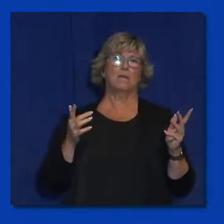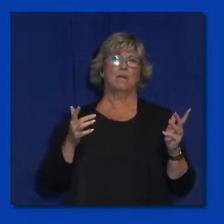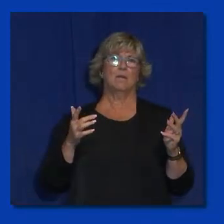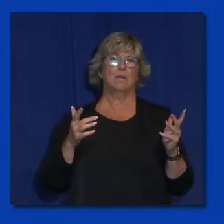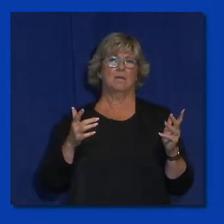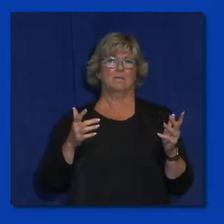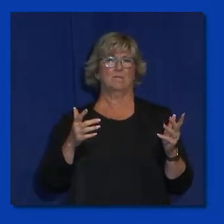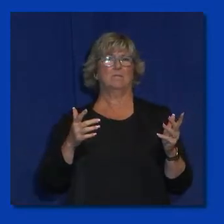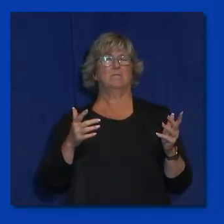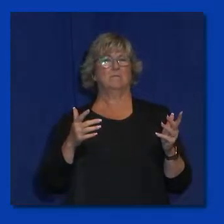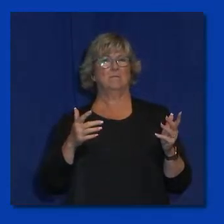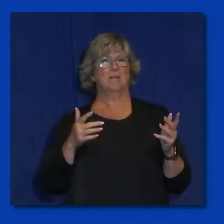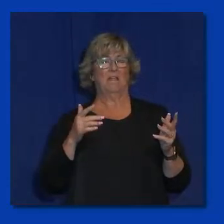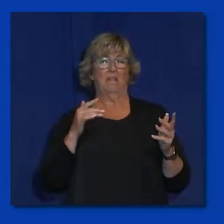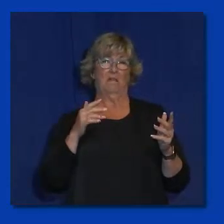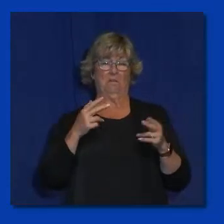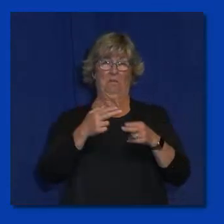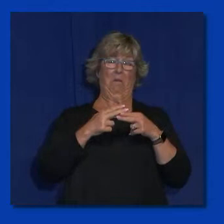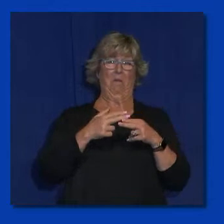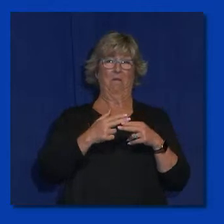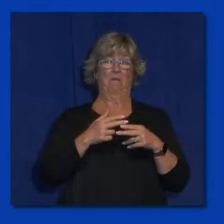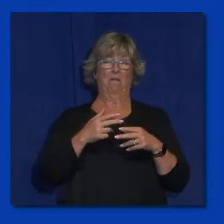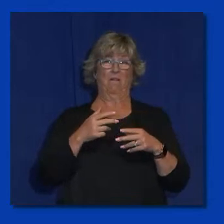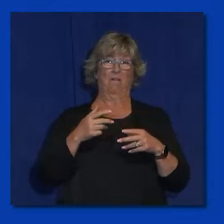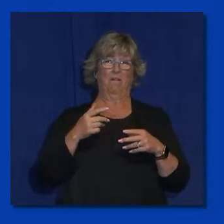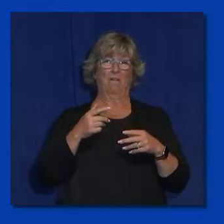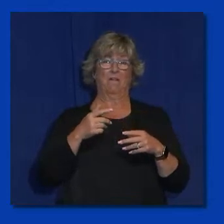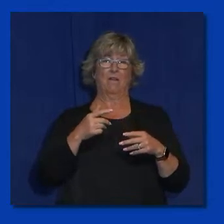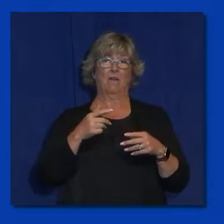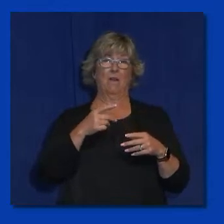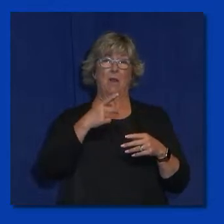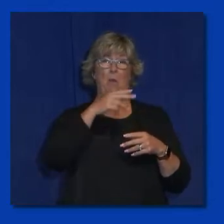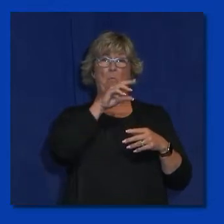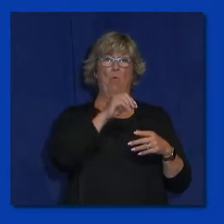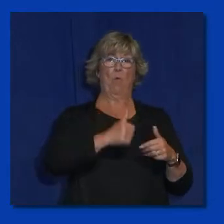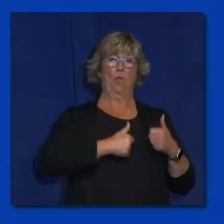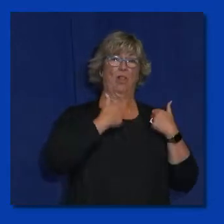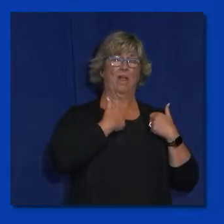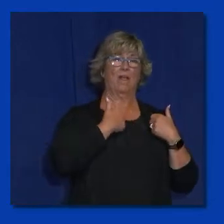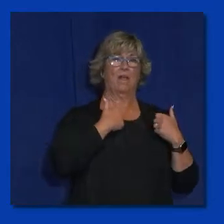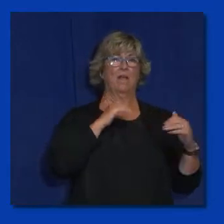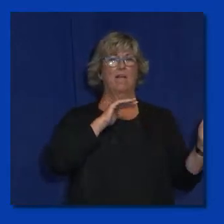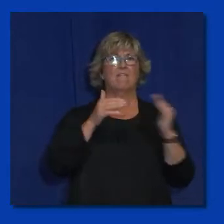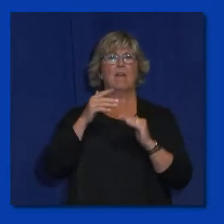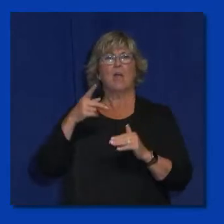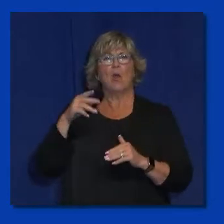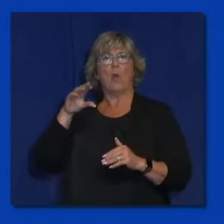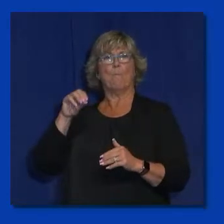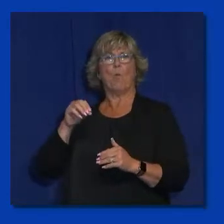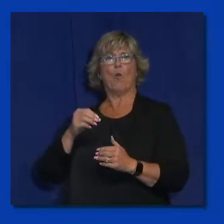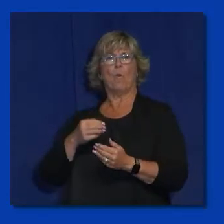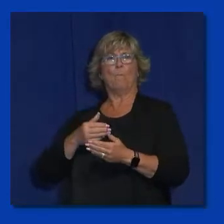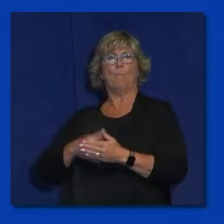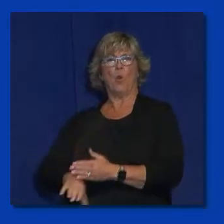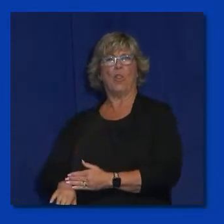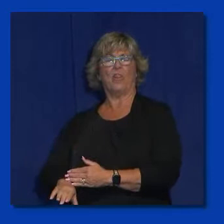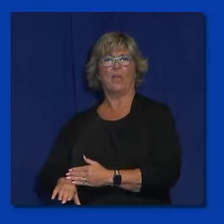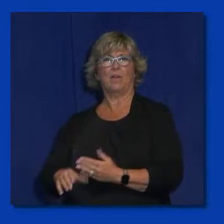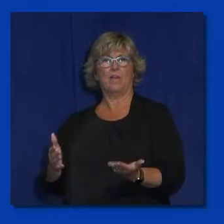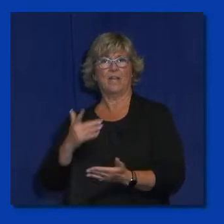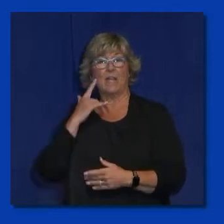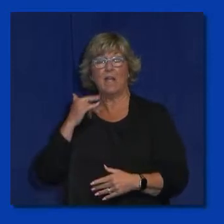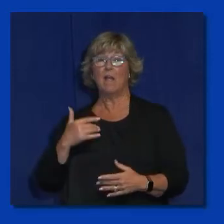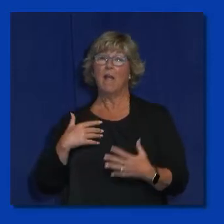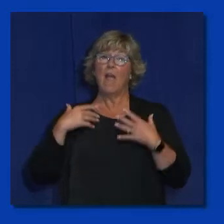spare me this notion of being pro-life as opposed to pro-birth. Proud of California. So